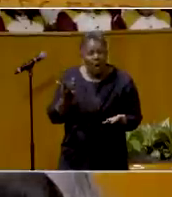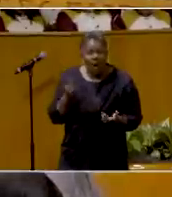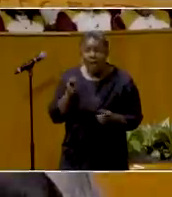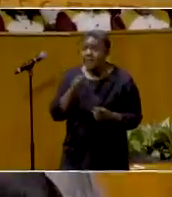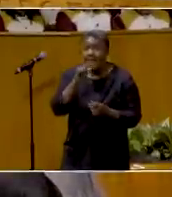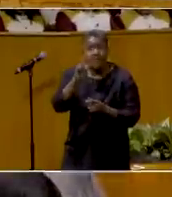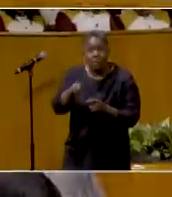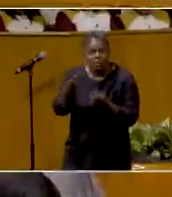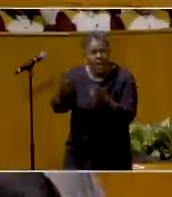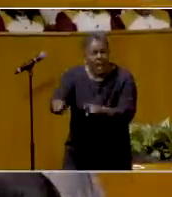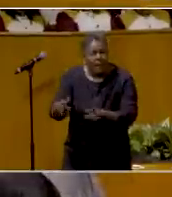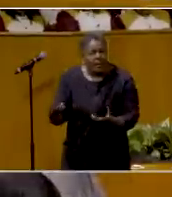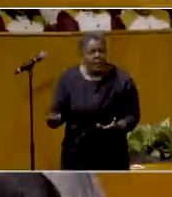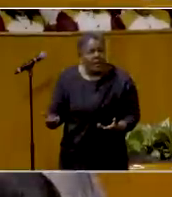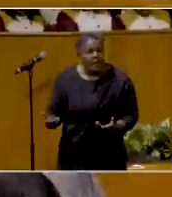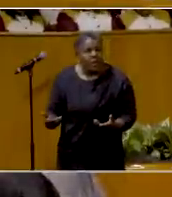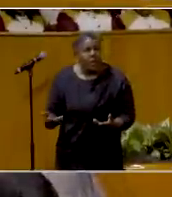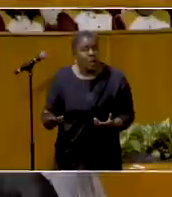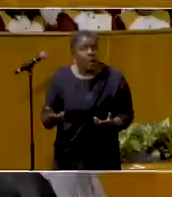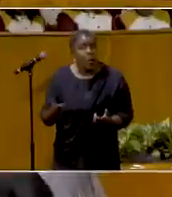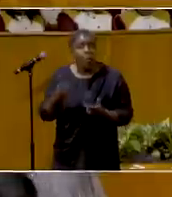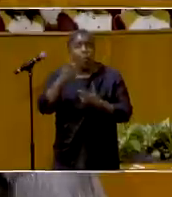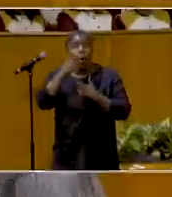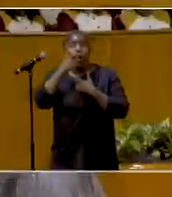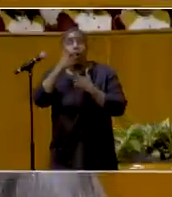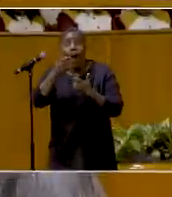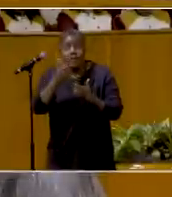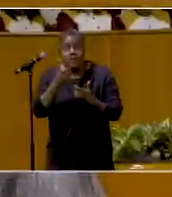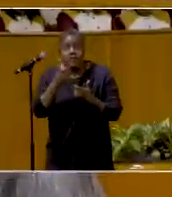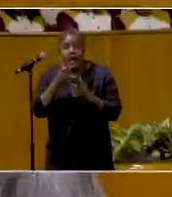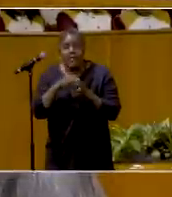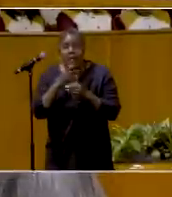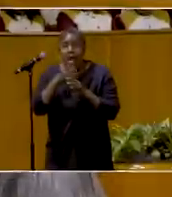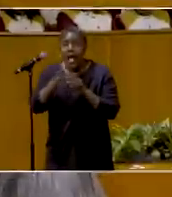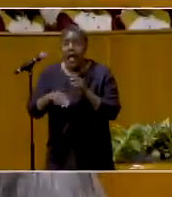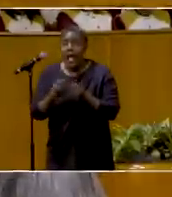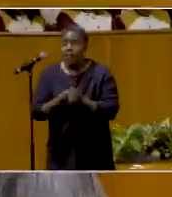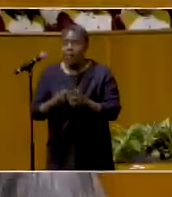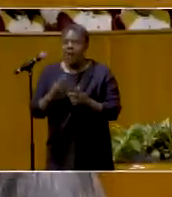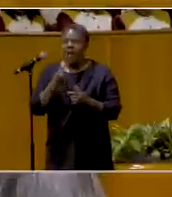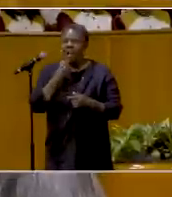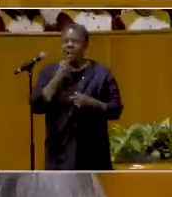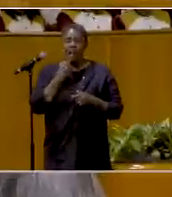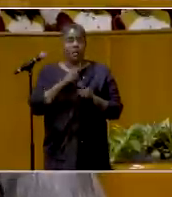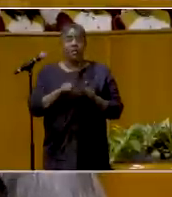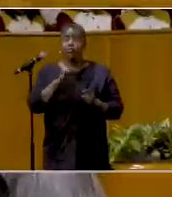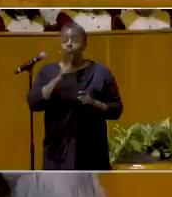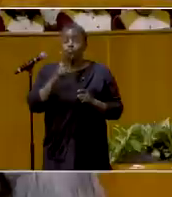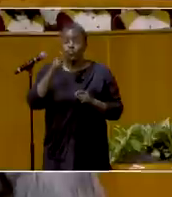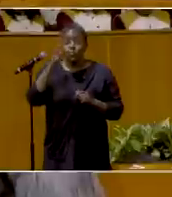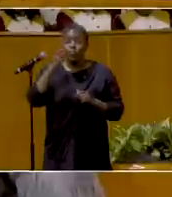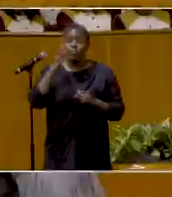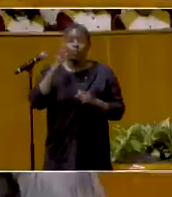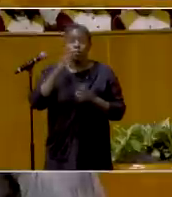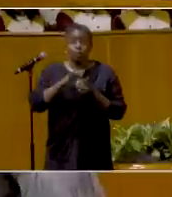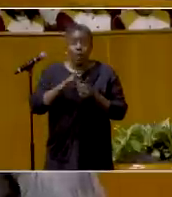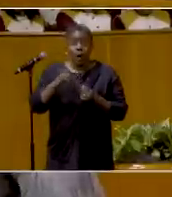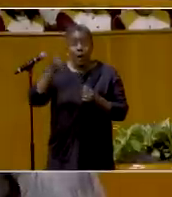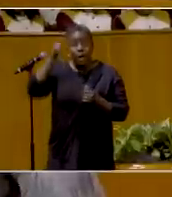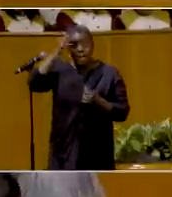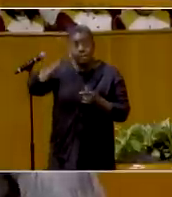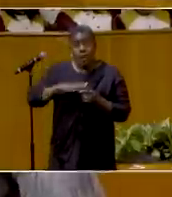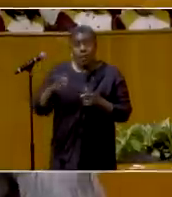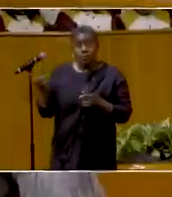supposed to happen. We're watching it. It ends. Everybody's disappointed. True story. Brother behind me gets